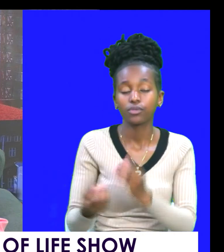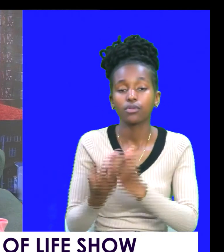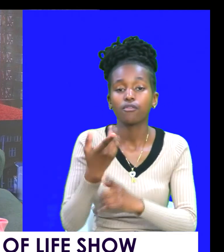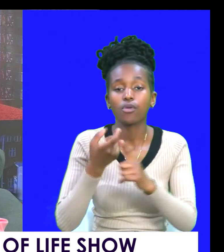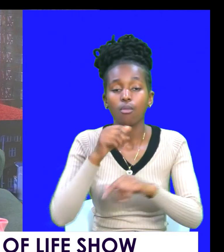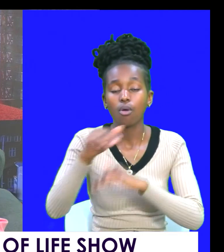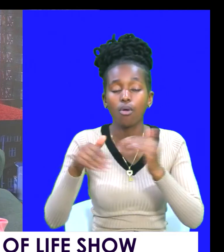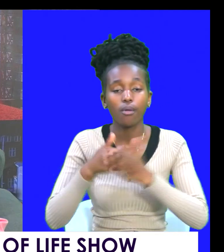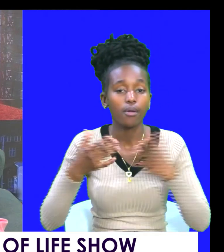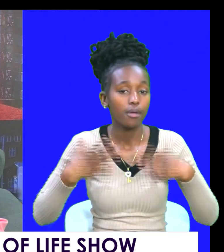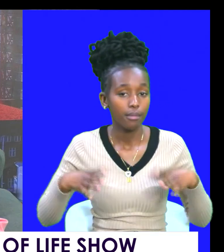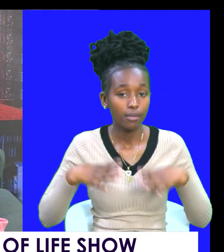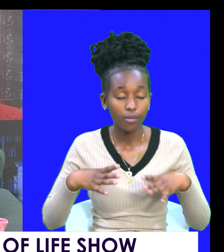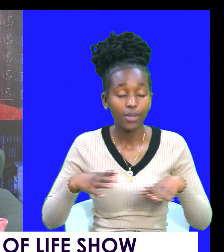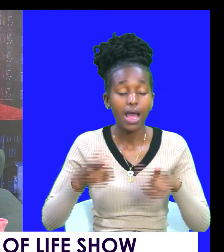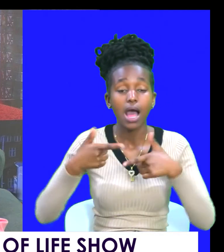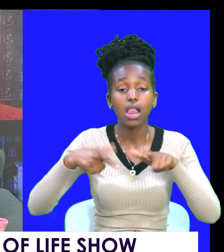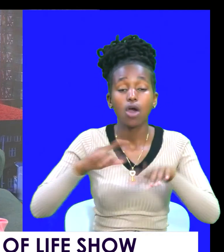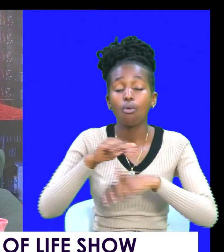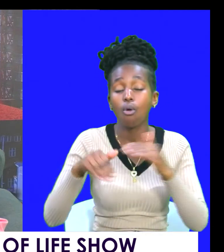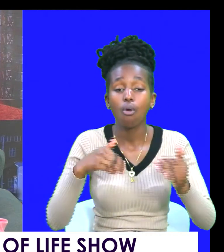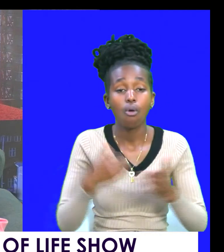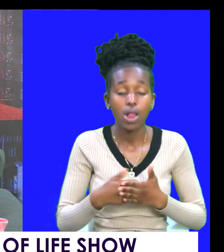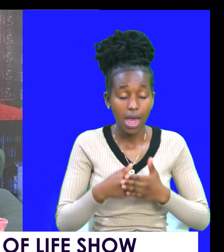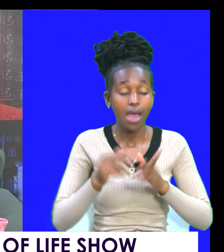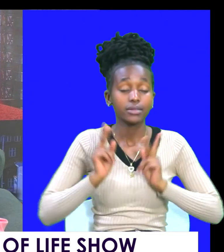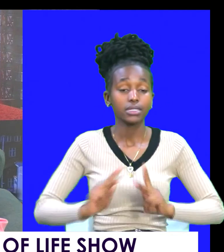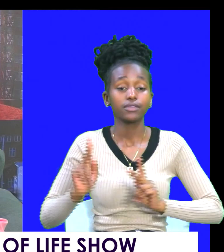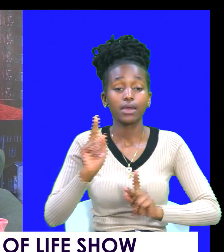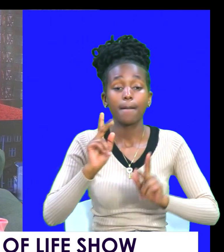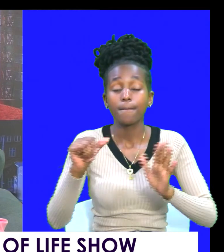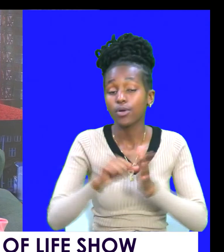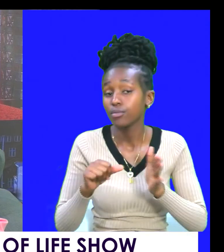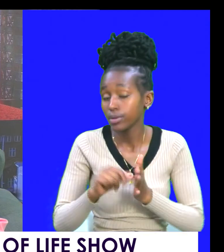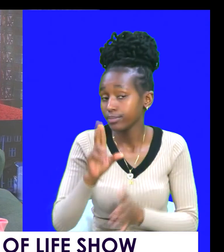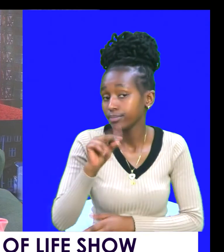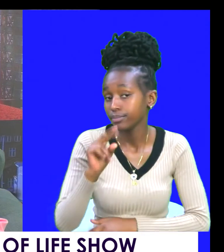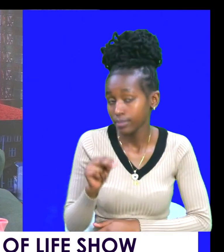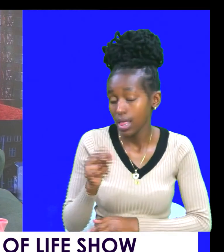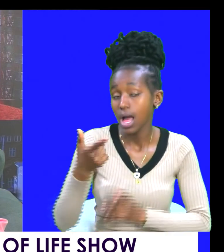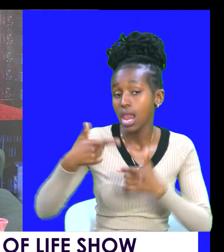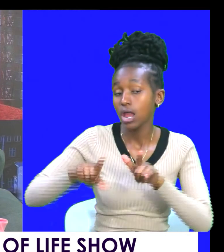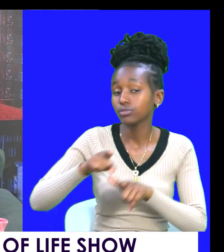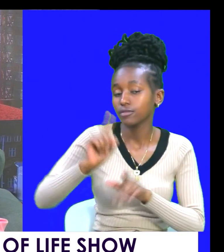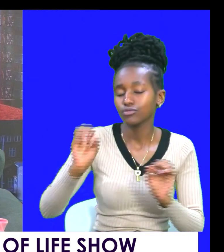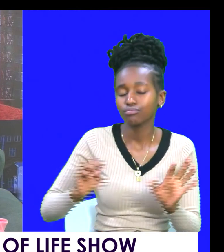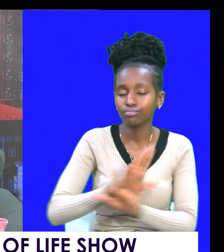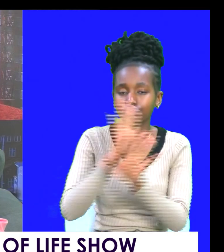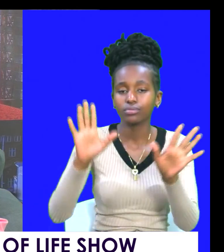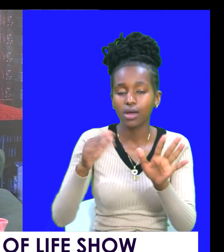Don't get into any identity crisis. Let your identity be power.